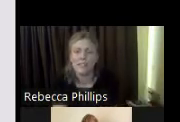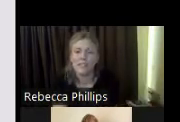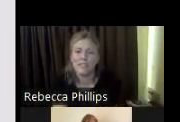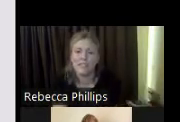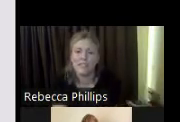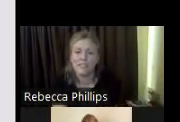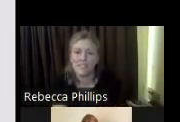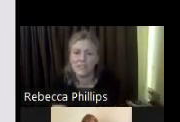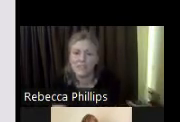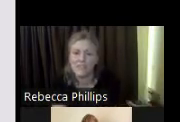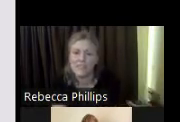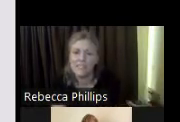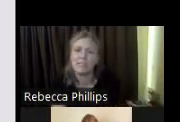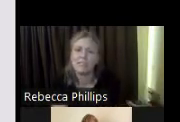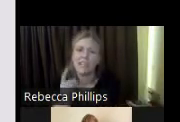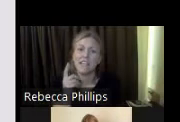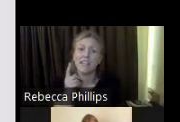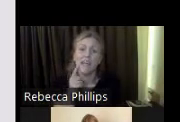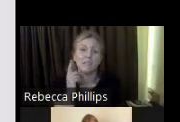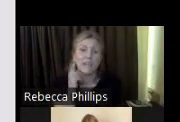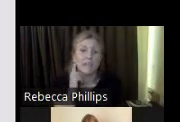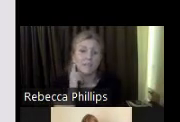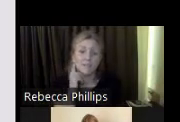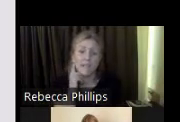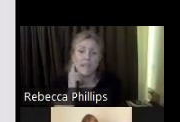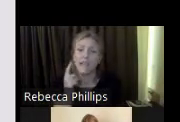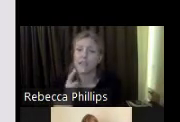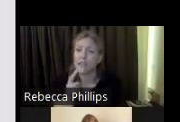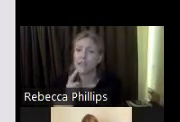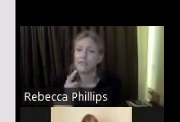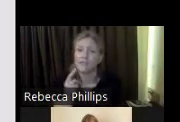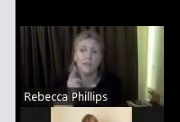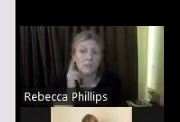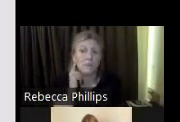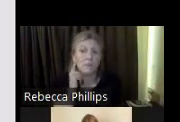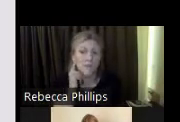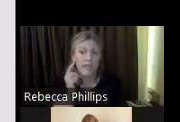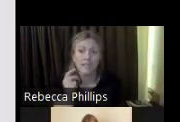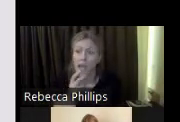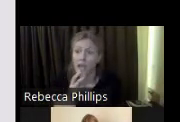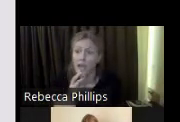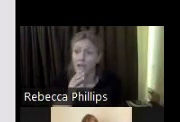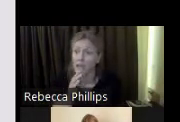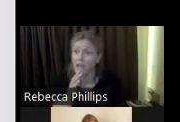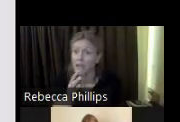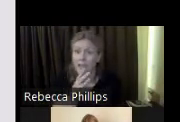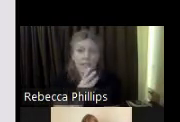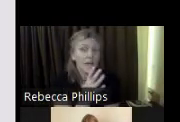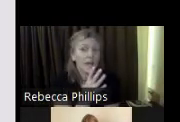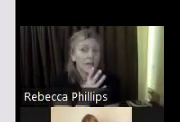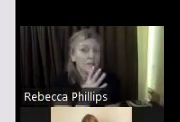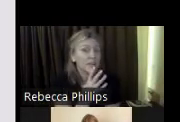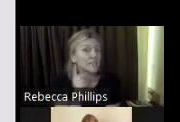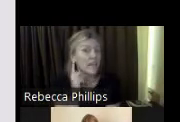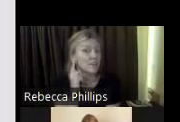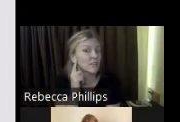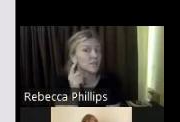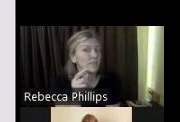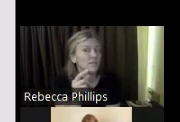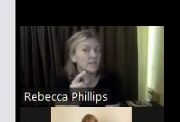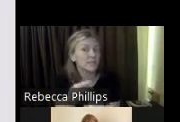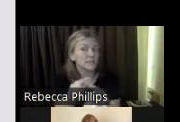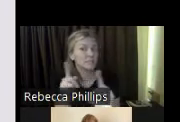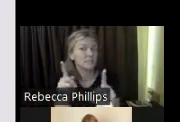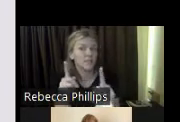Okay, so with this cartoon, someone's saying that I'm deaf, and a lot of deaf people can talk. They can talk, and it might sound a little